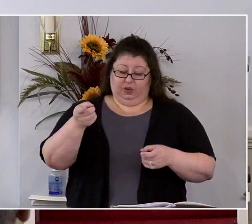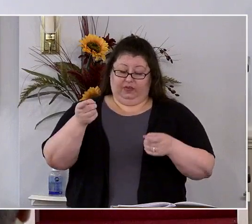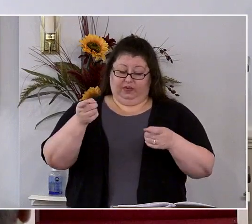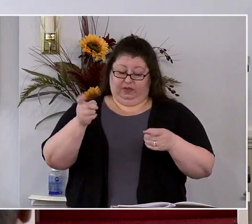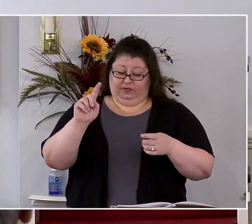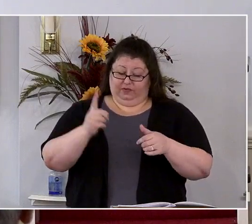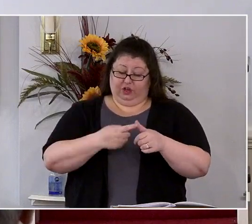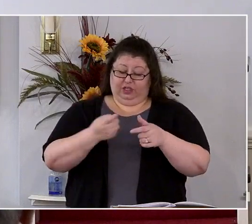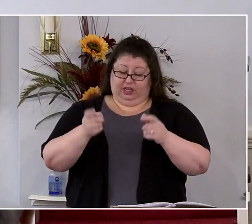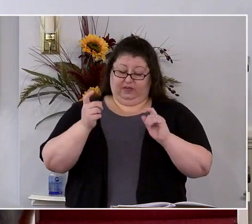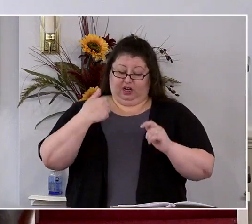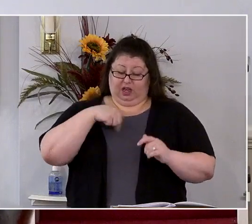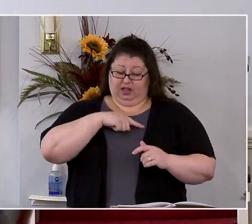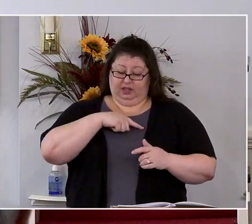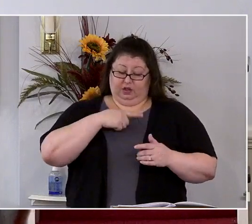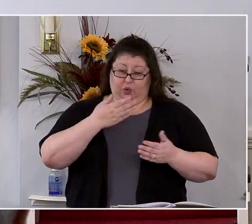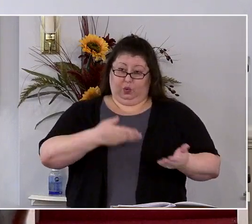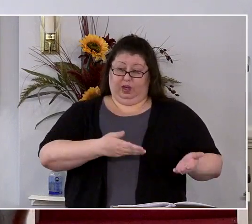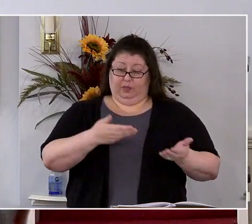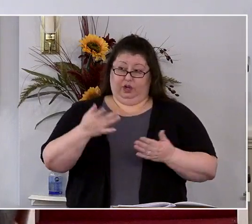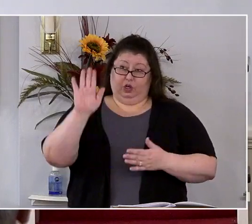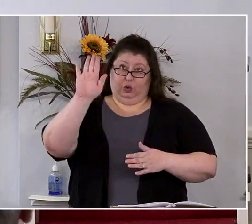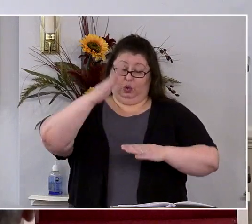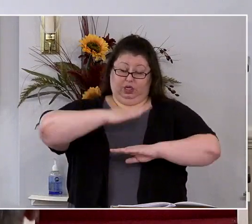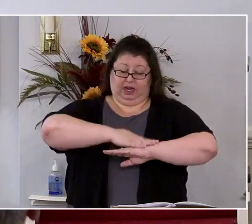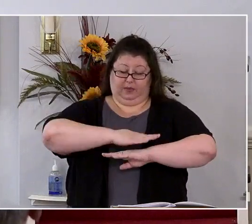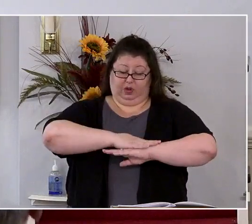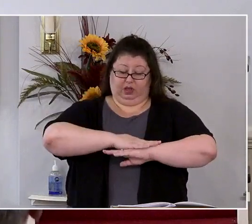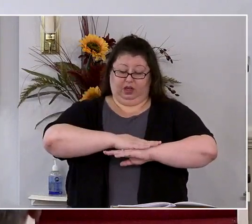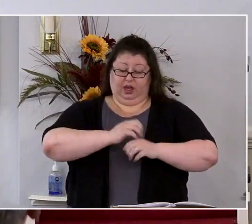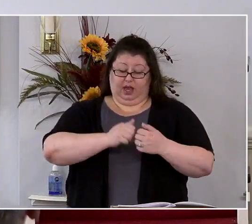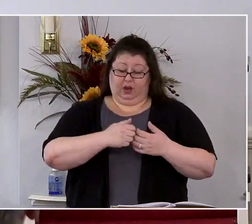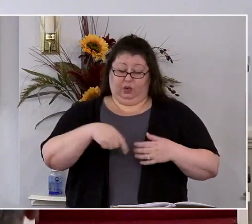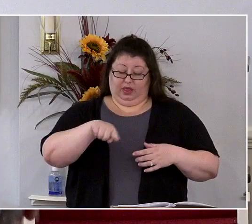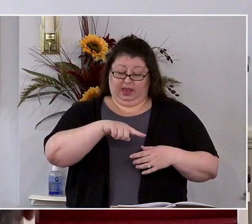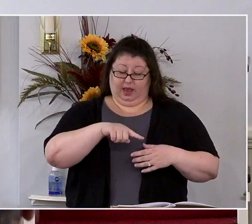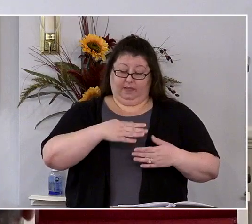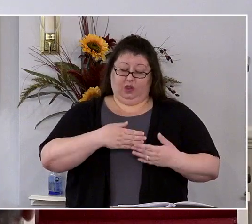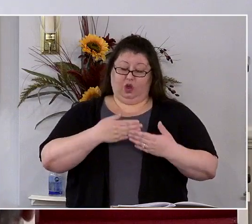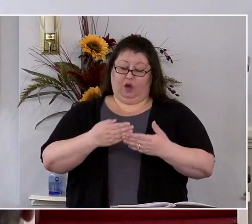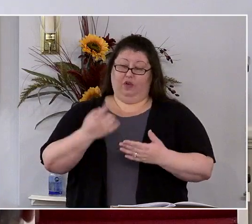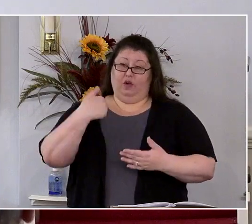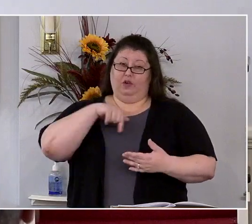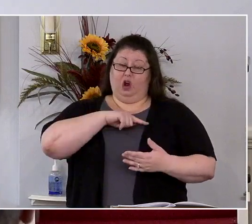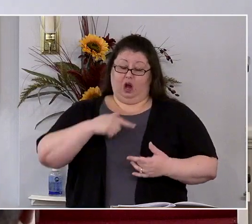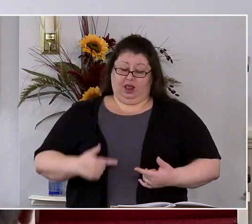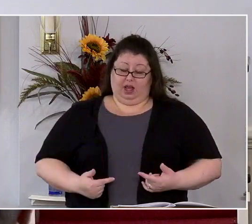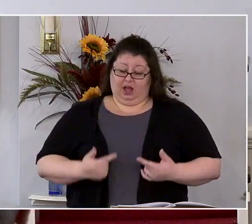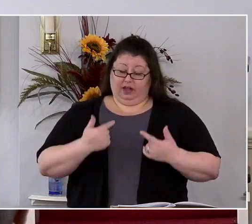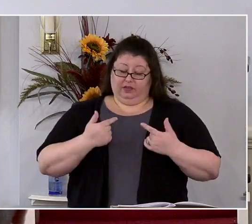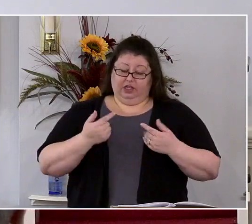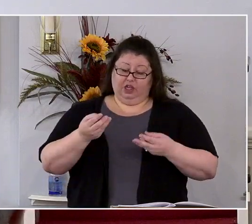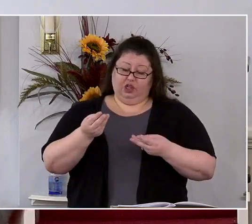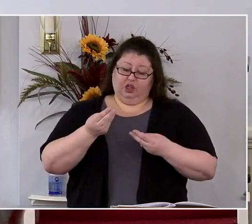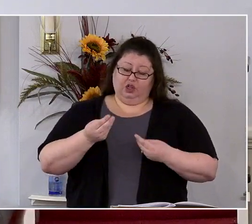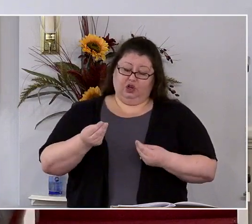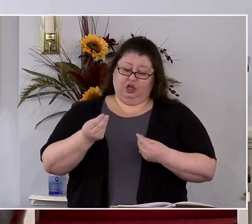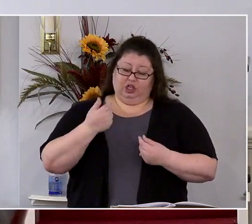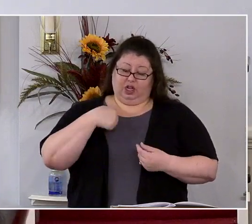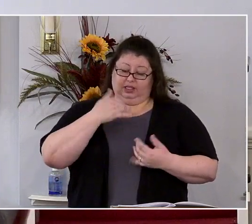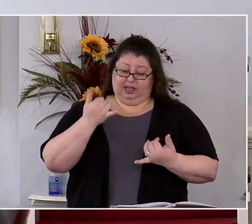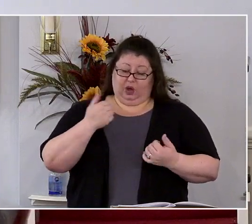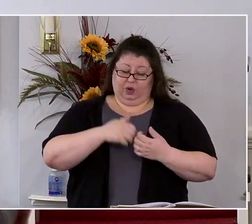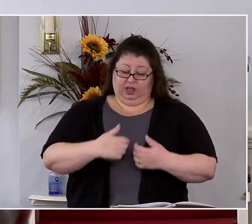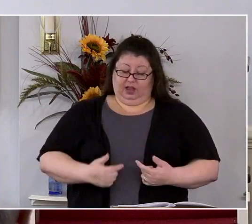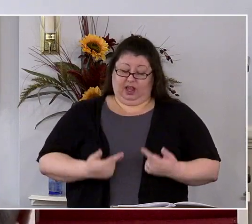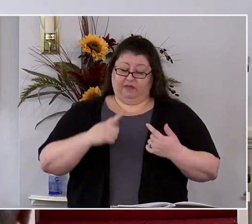have first given us, which we bring to your table, and with them the offering of our lives. Nourish us now